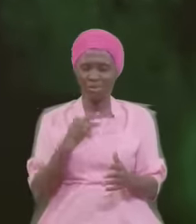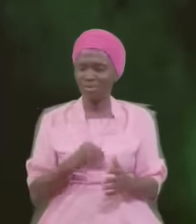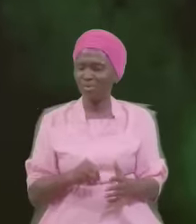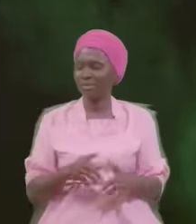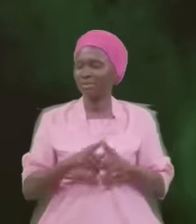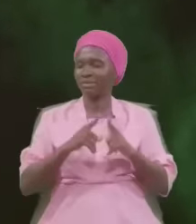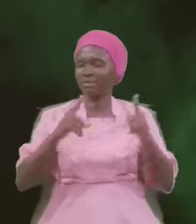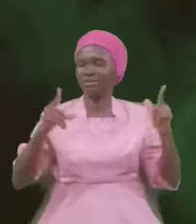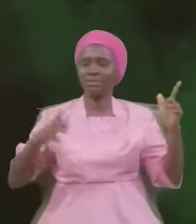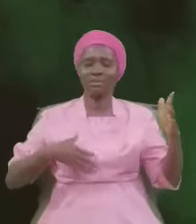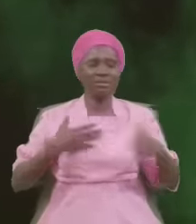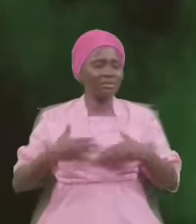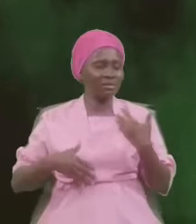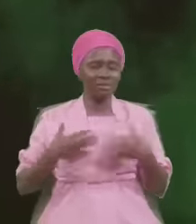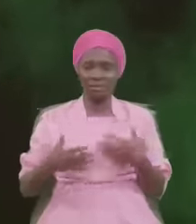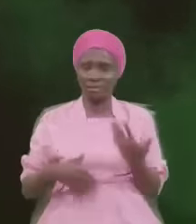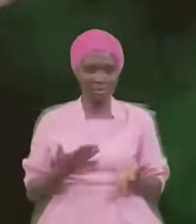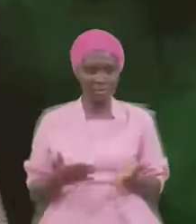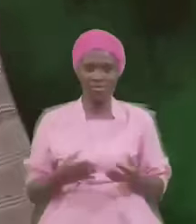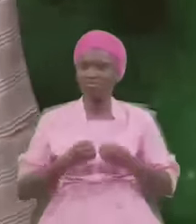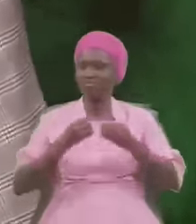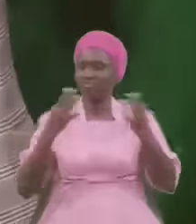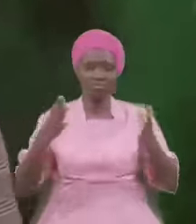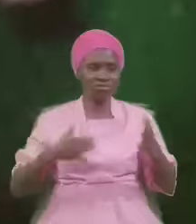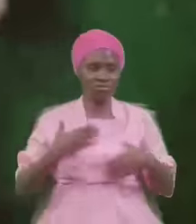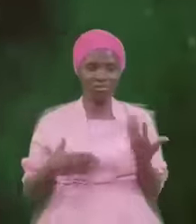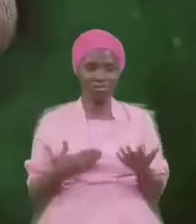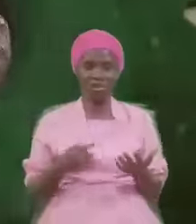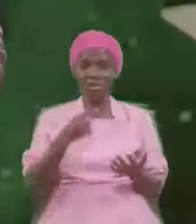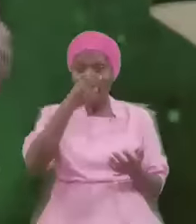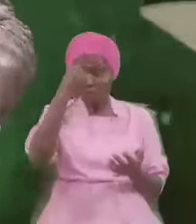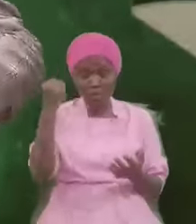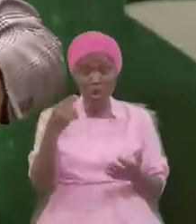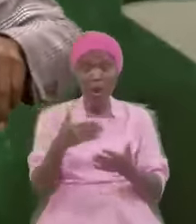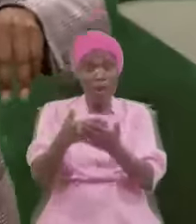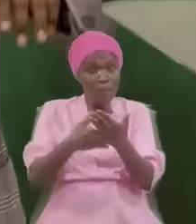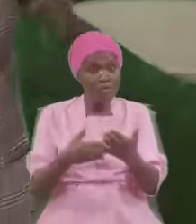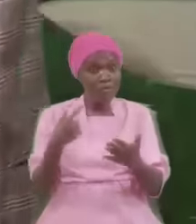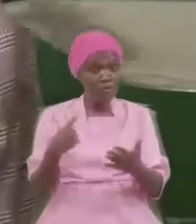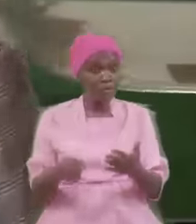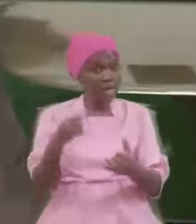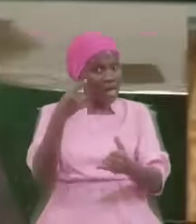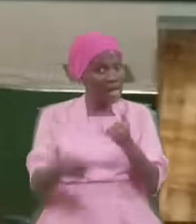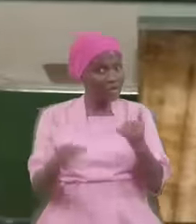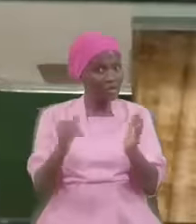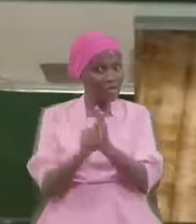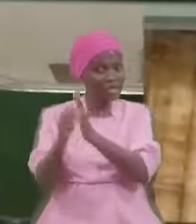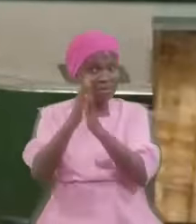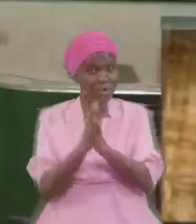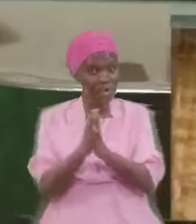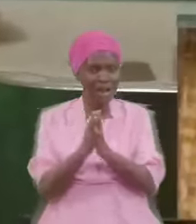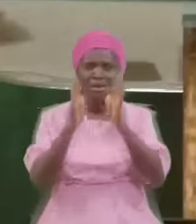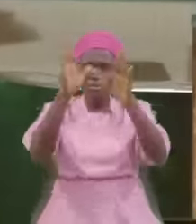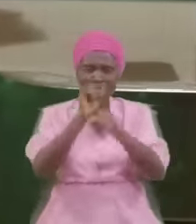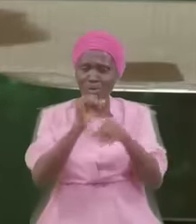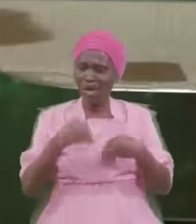joy, excited, because even before the end of the prayer, a miracle had happened,